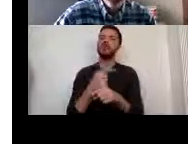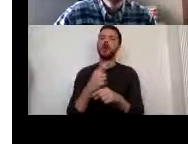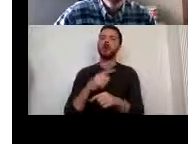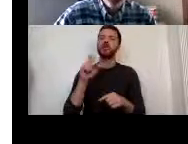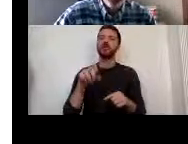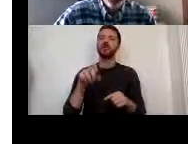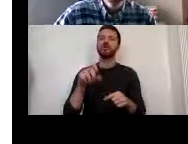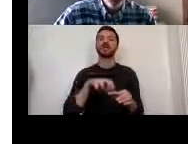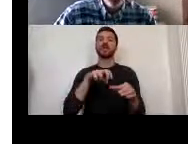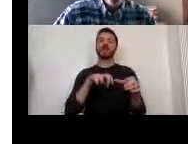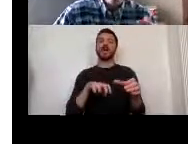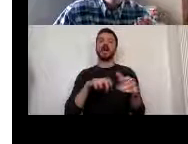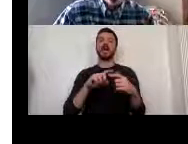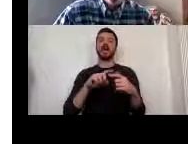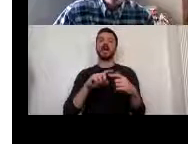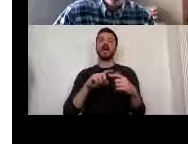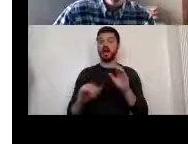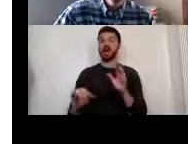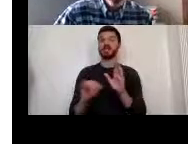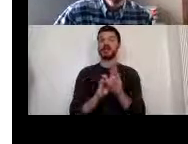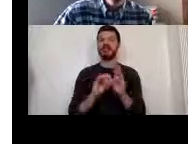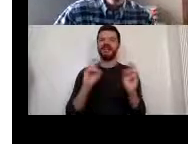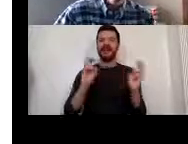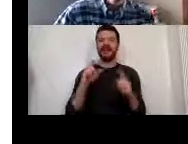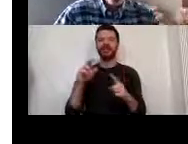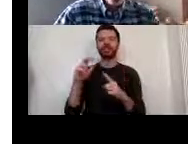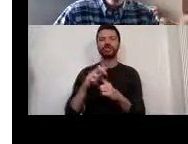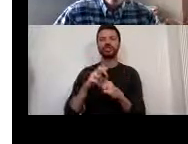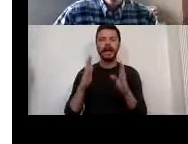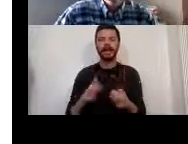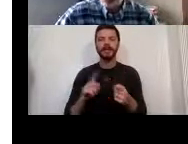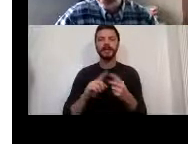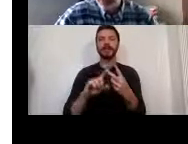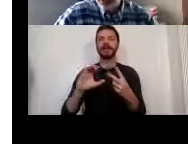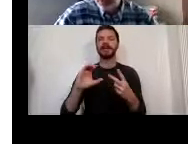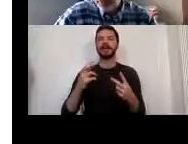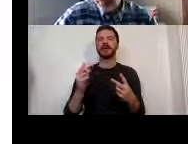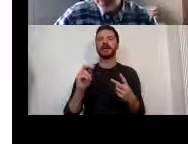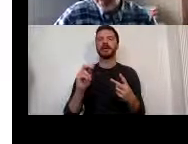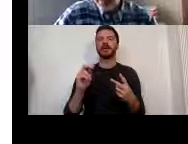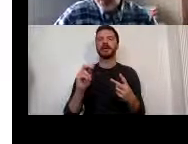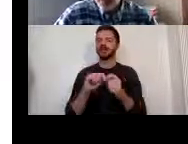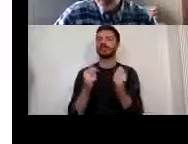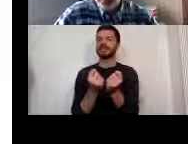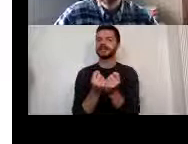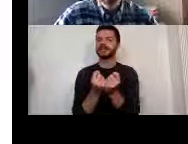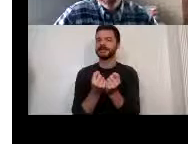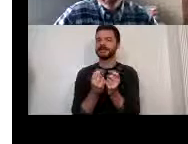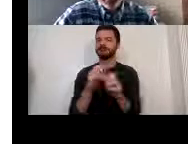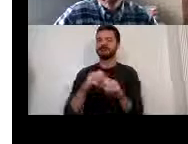once we'd identified champions and change teams within the individual clinics that